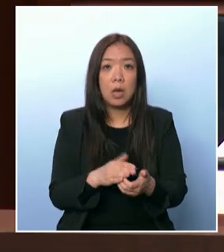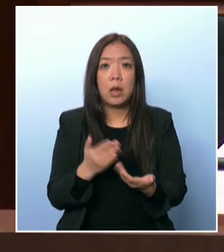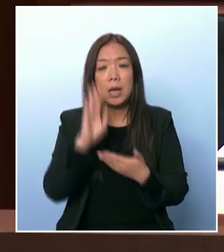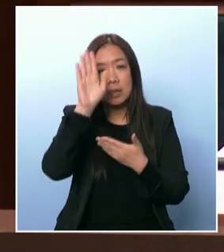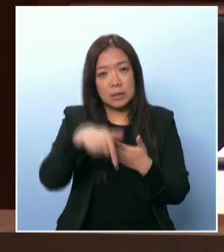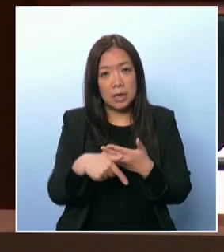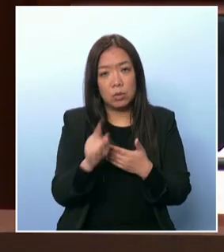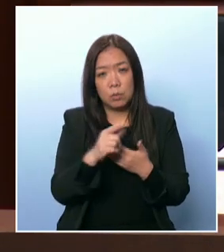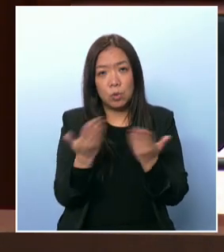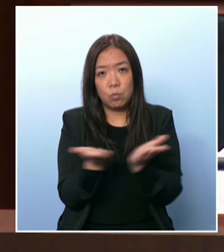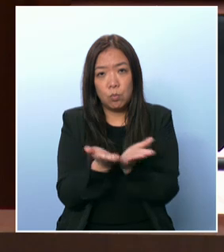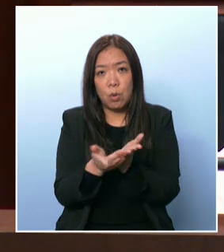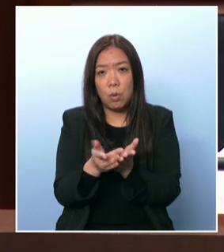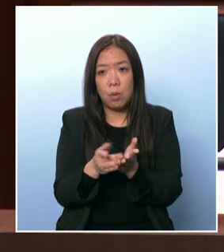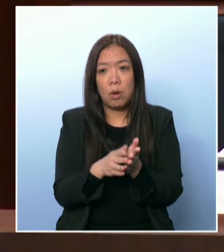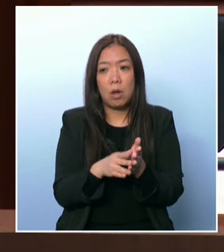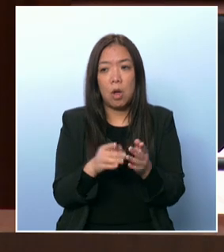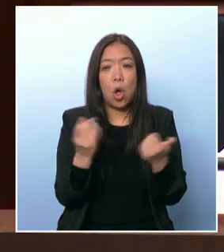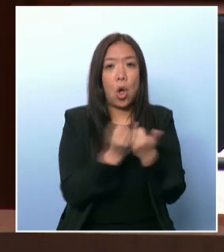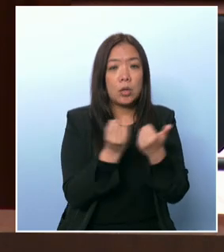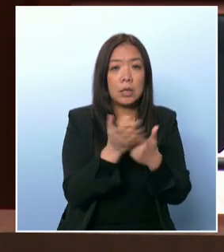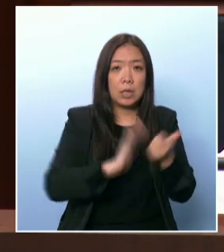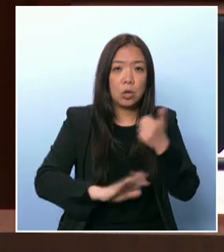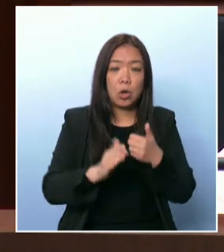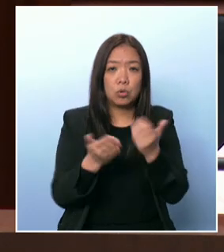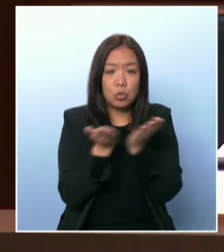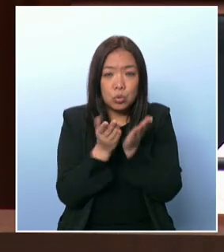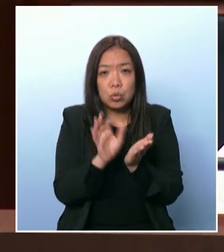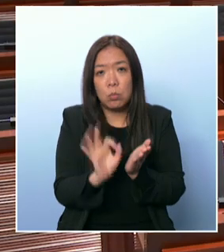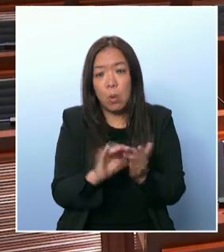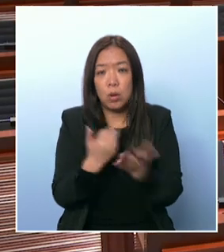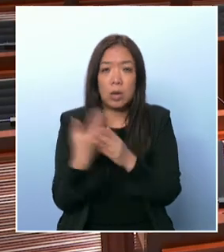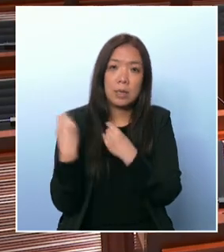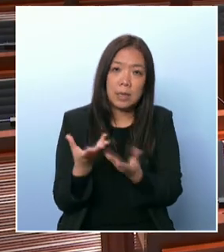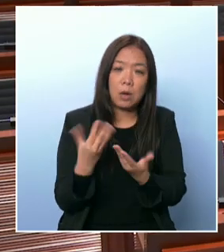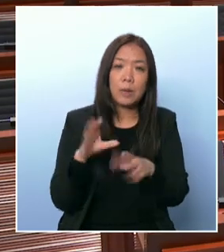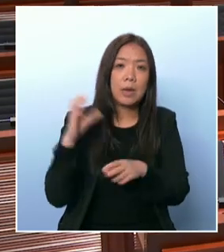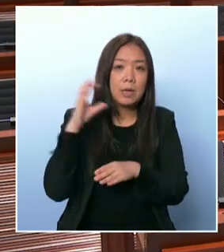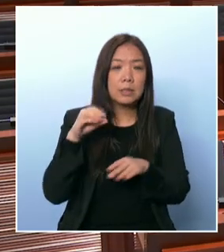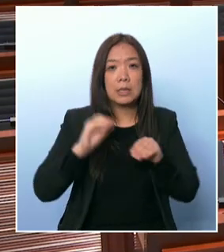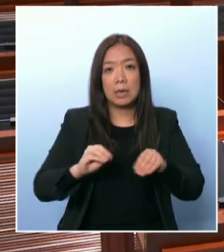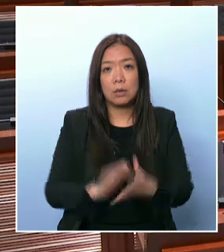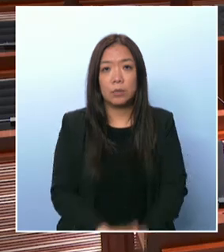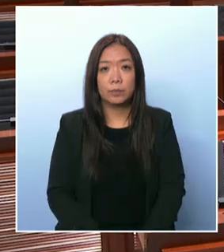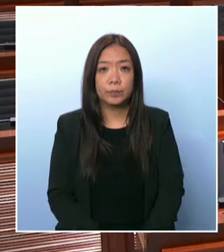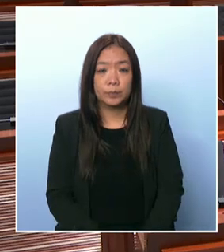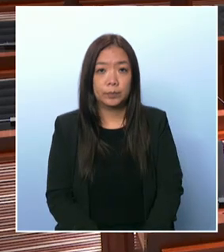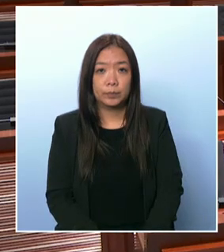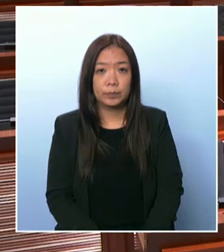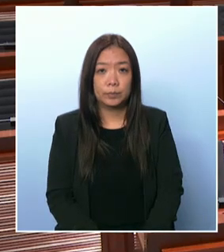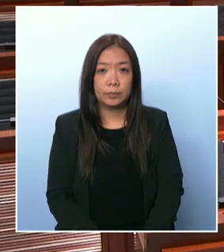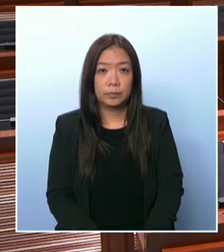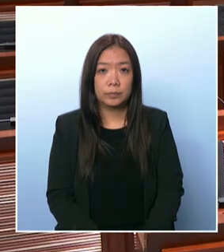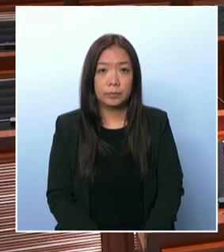plan. There are going to be more long-term plans to meet the needs of the Hong Kong U. Professor